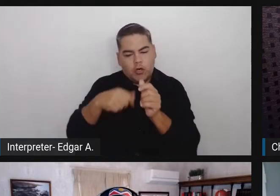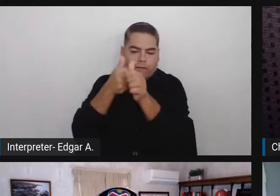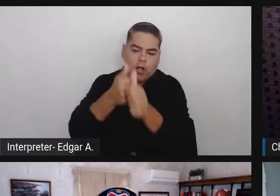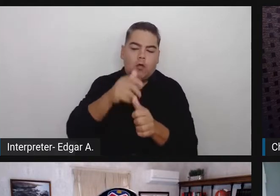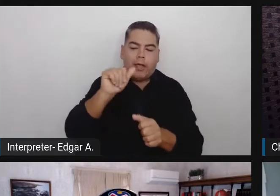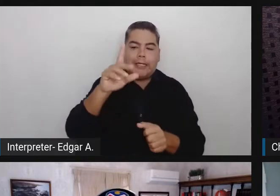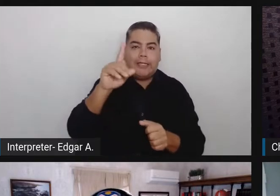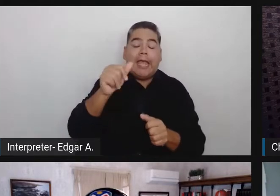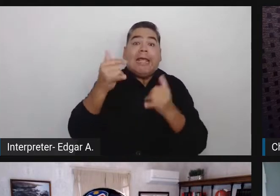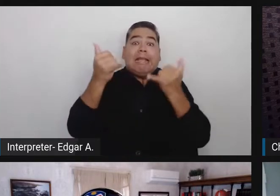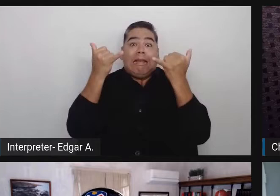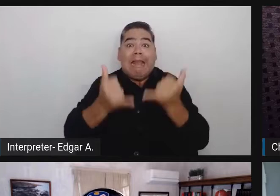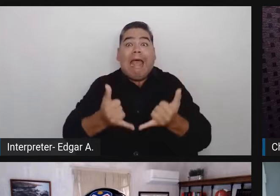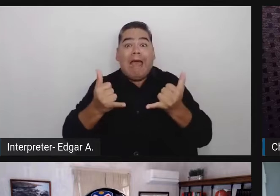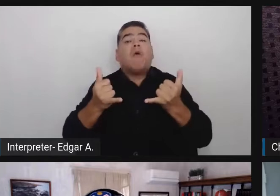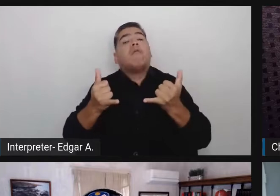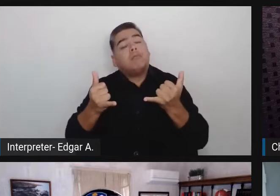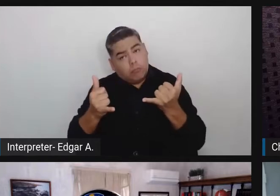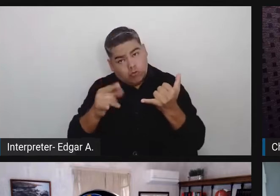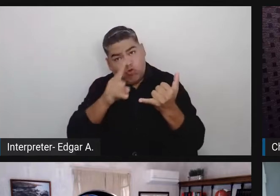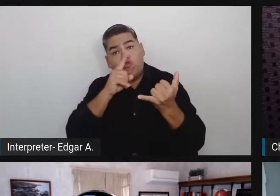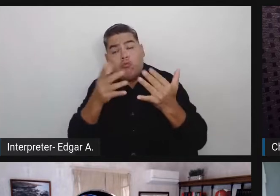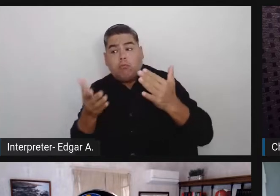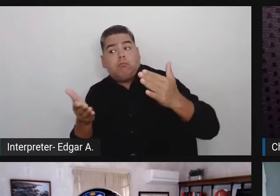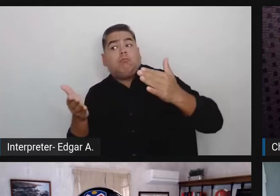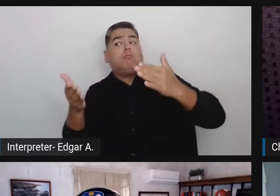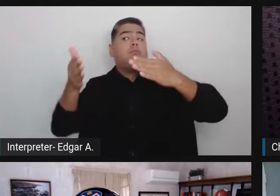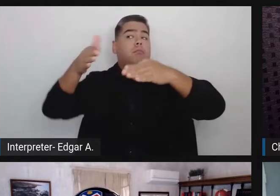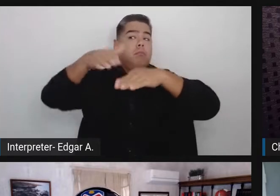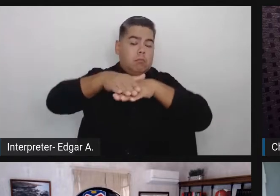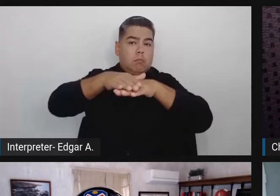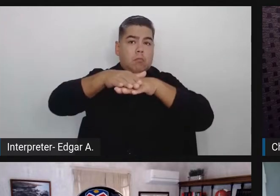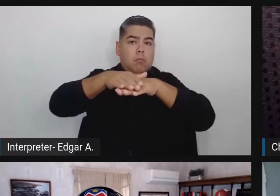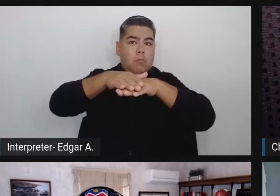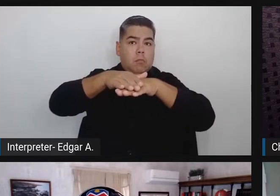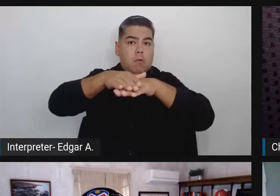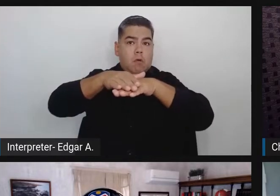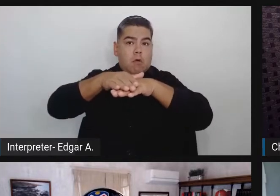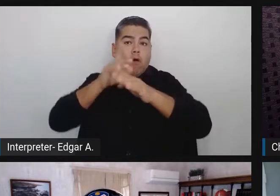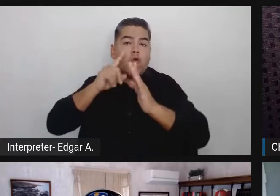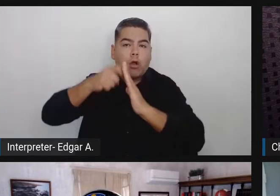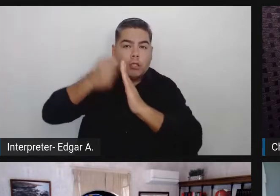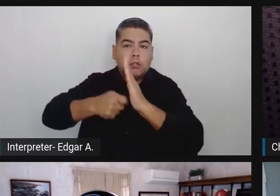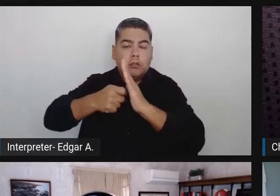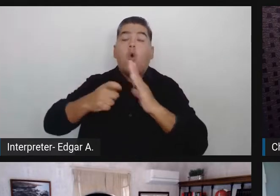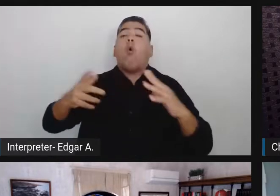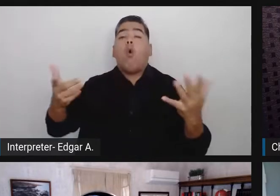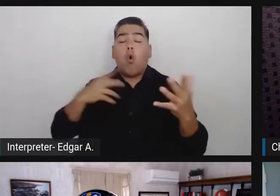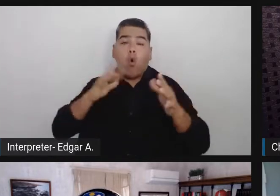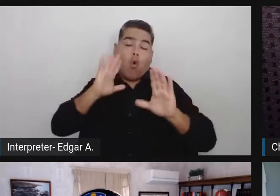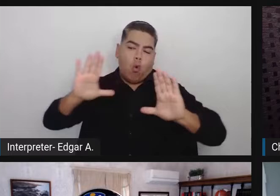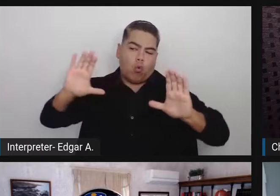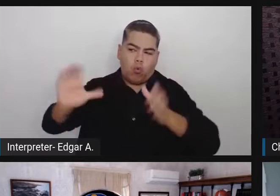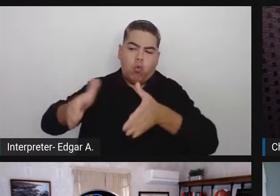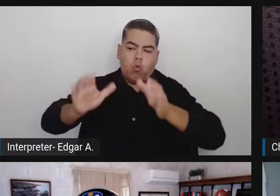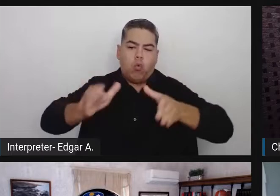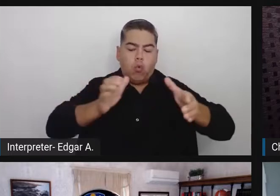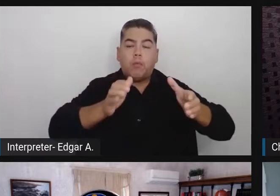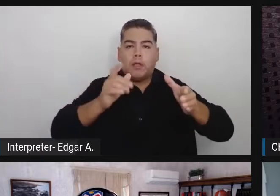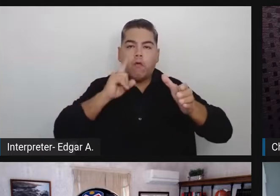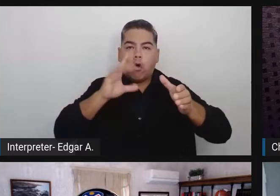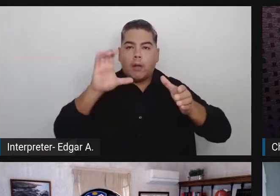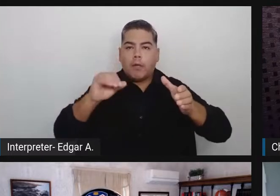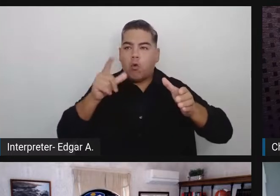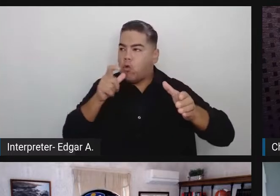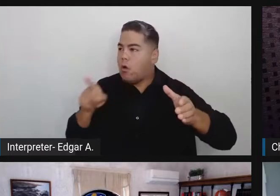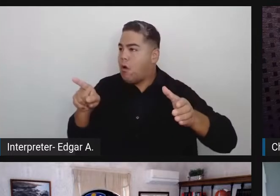potential costs, and it introduces a whole new group of companies that are subject to that